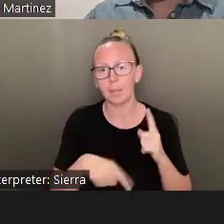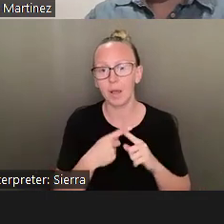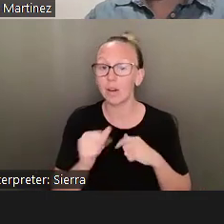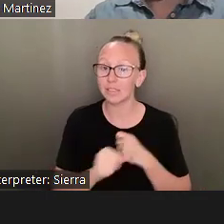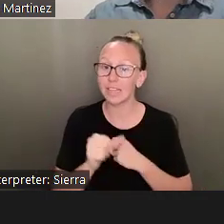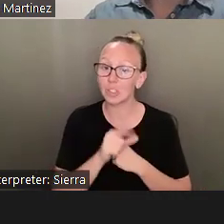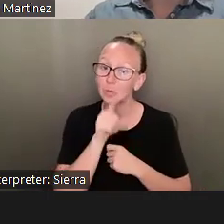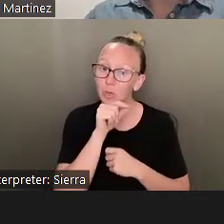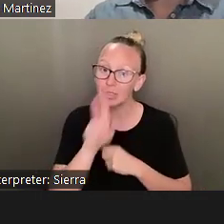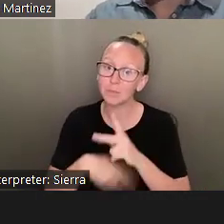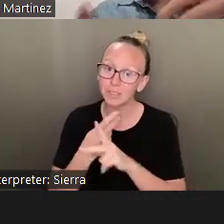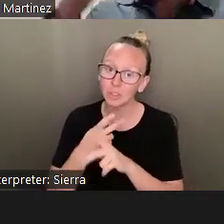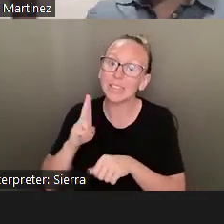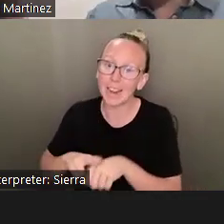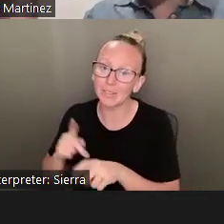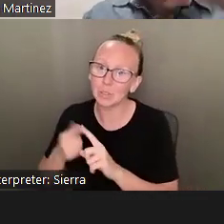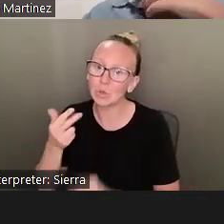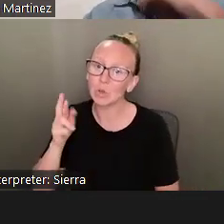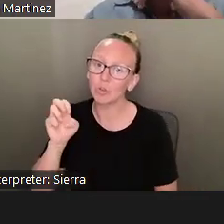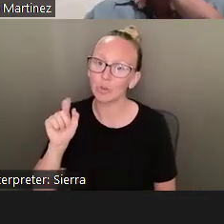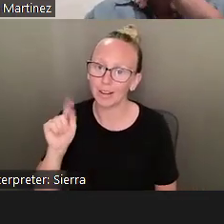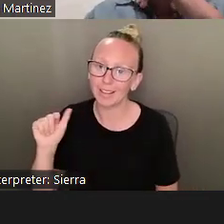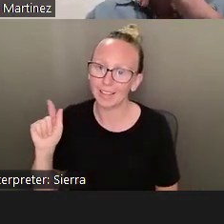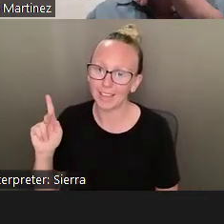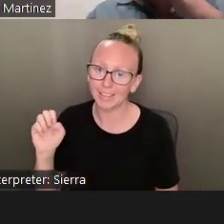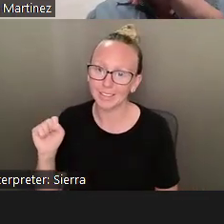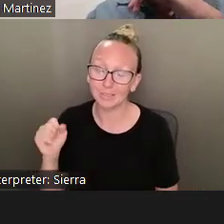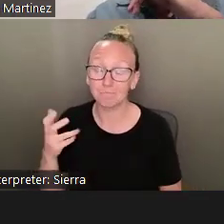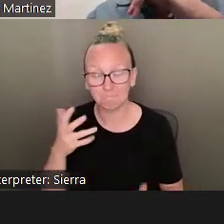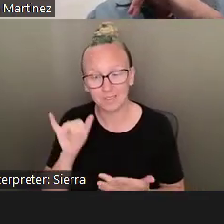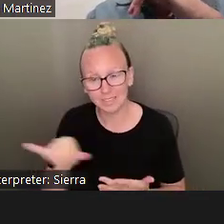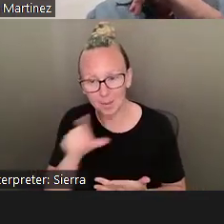bird species native to the Great Lakes, coincidentally.